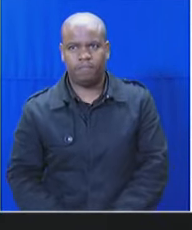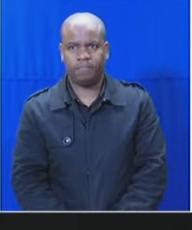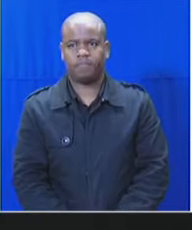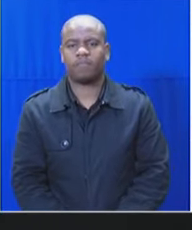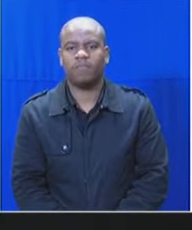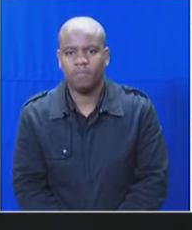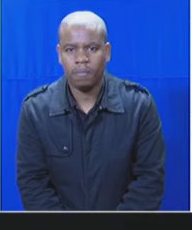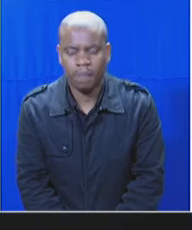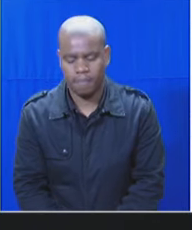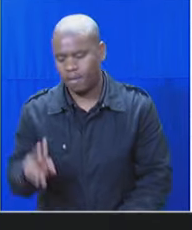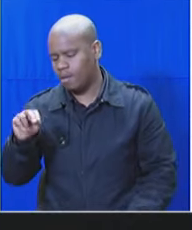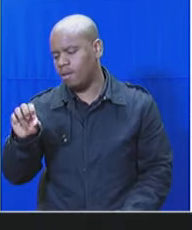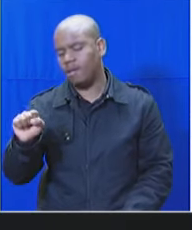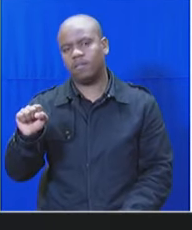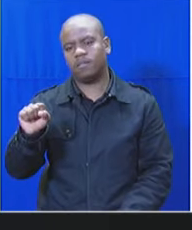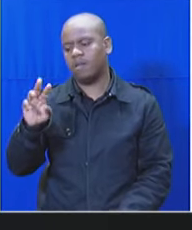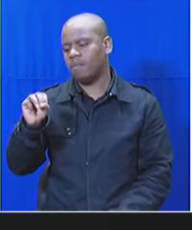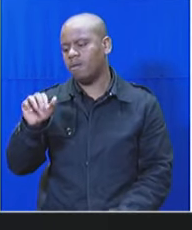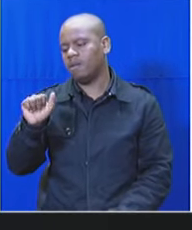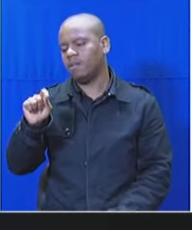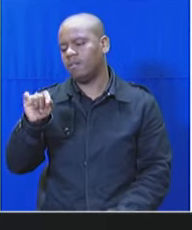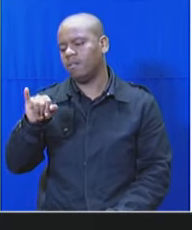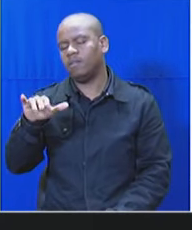Honorable N.S. Matias.